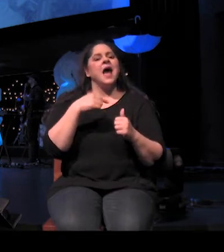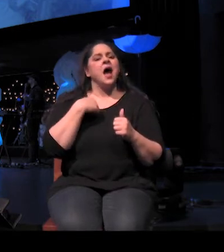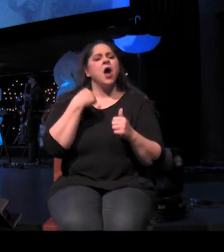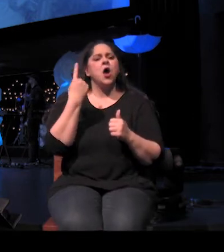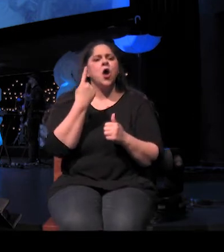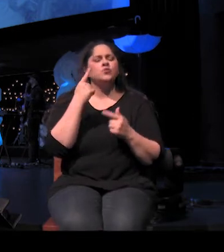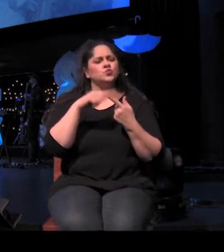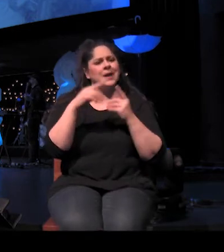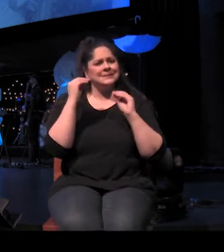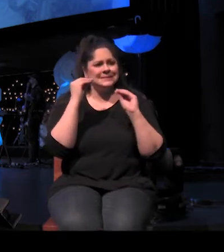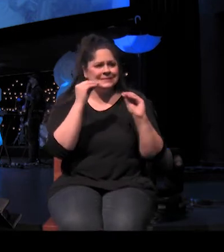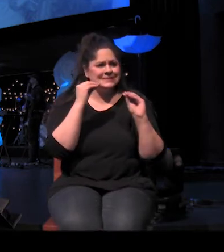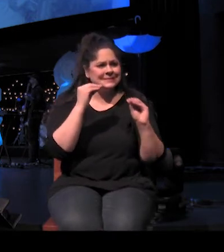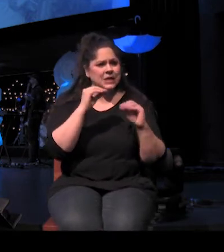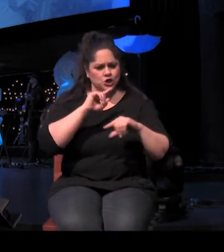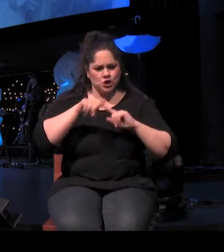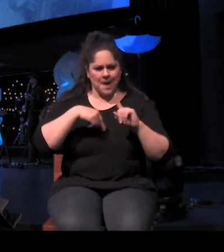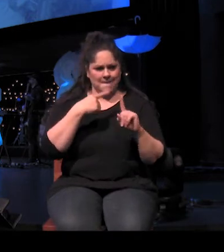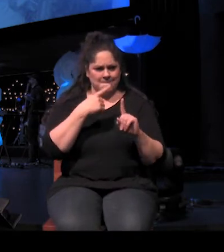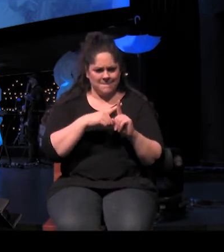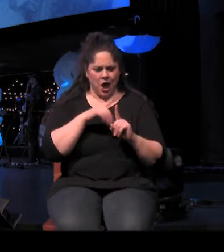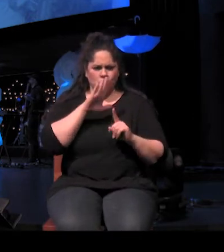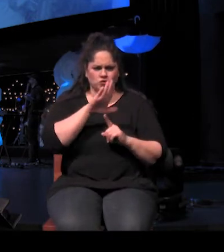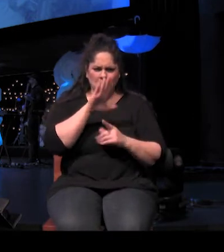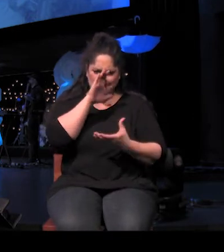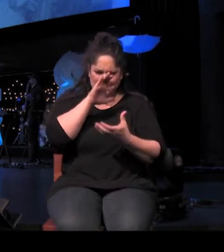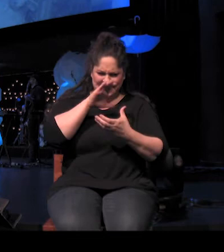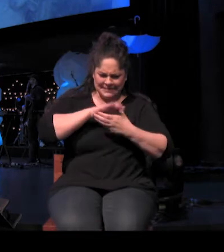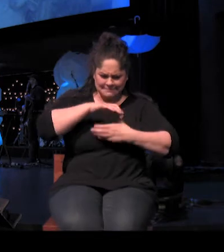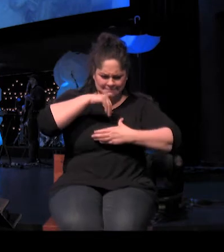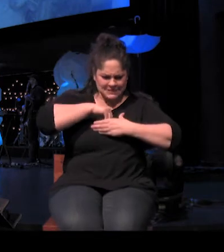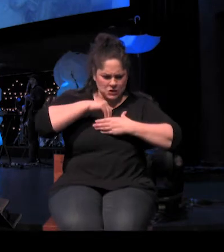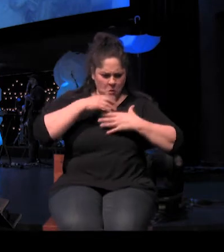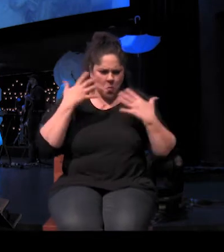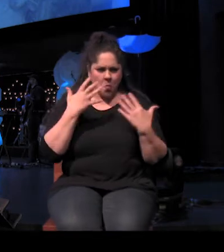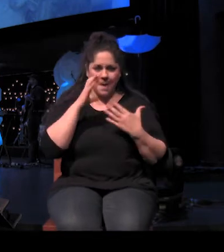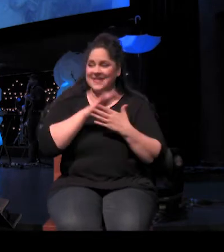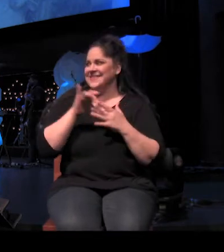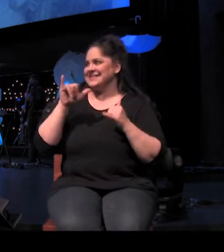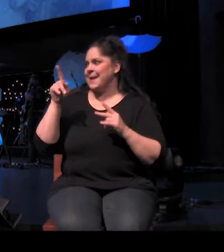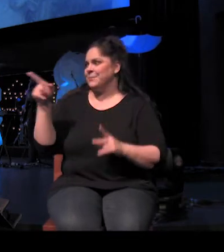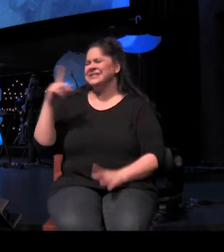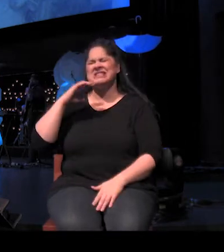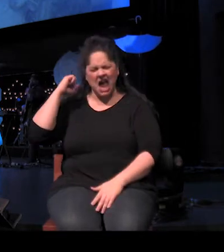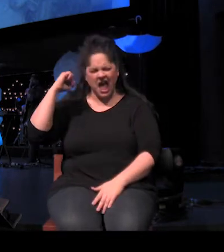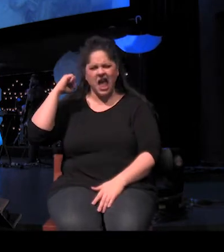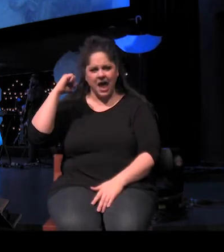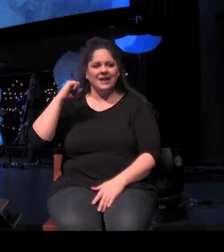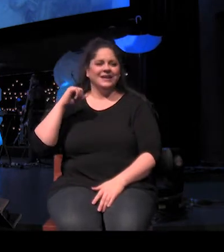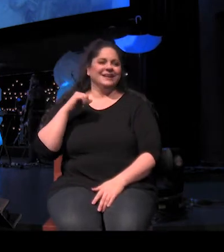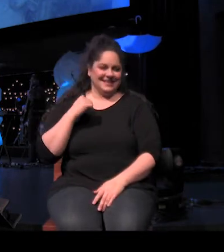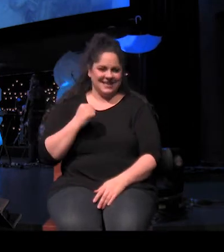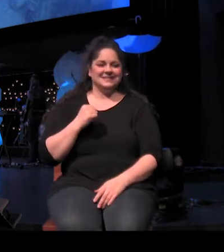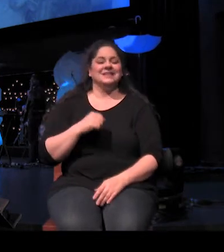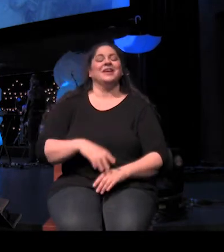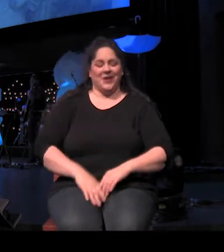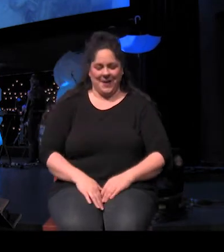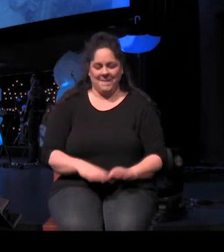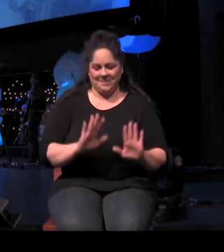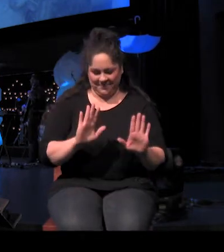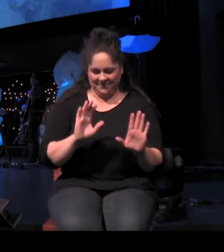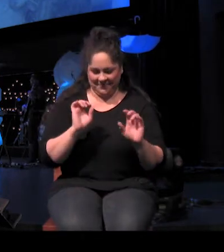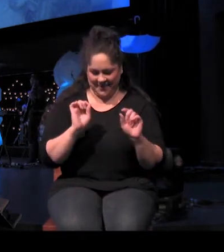core values. Is anybody else amped up about core values? Same person. She loves God and core values. Yes.